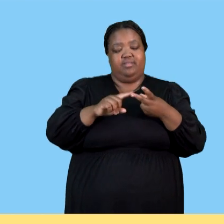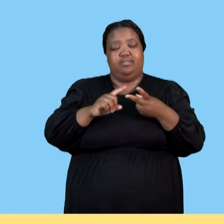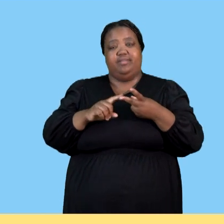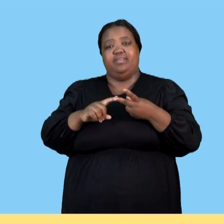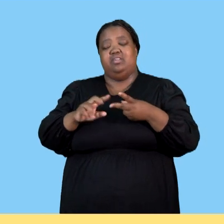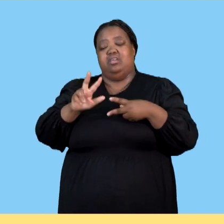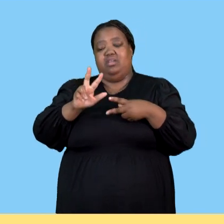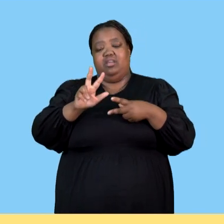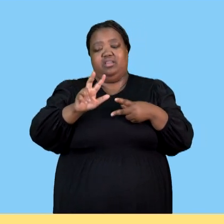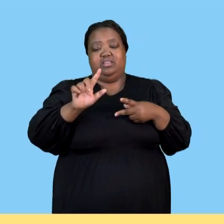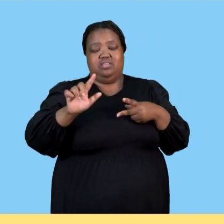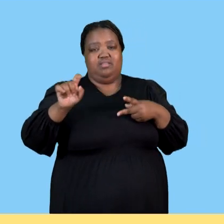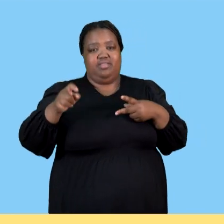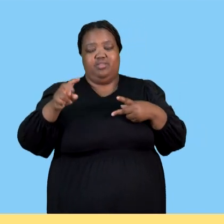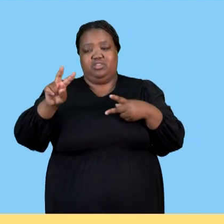which is